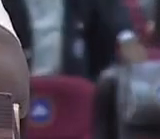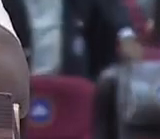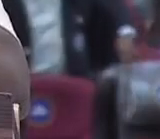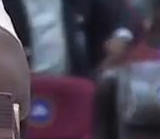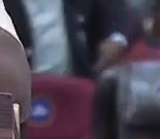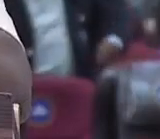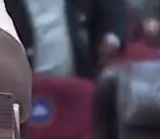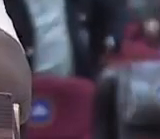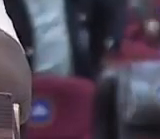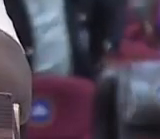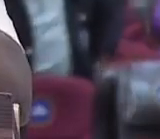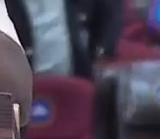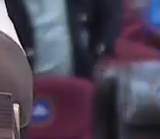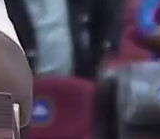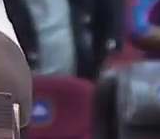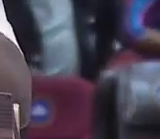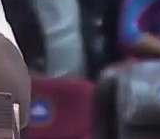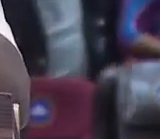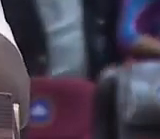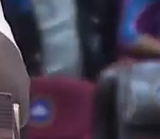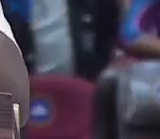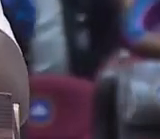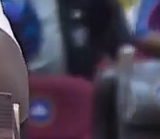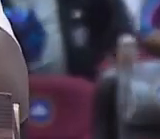I want you to pray a simple prayer